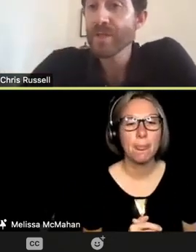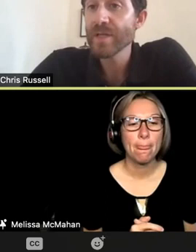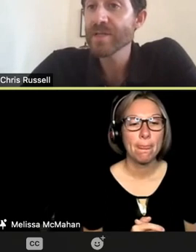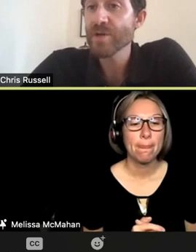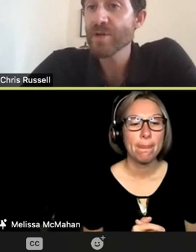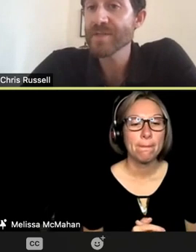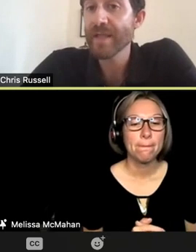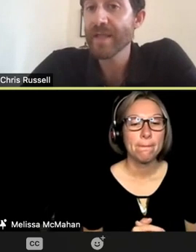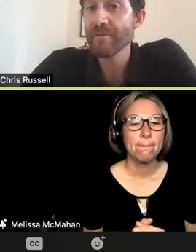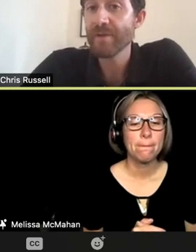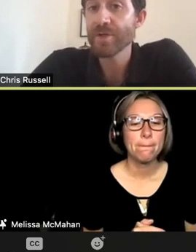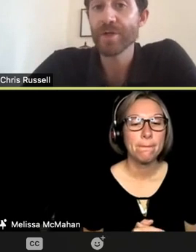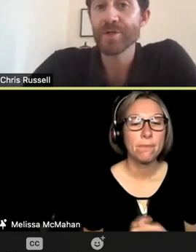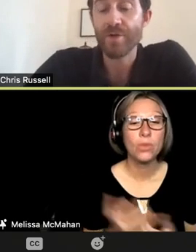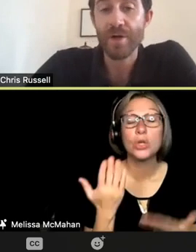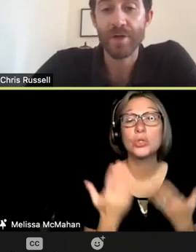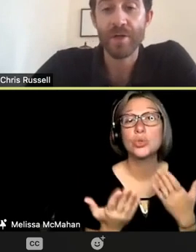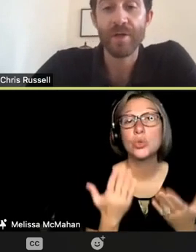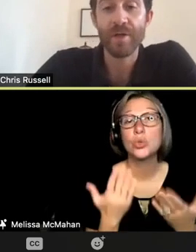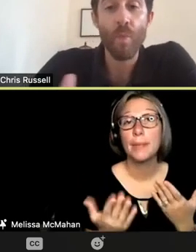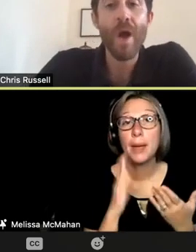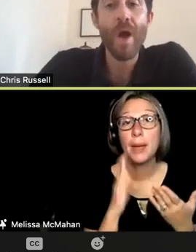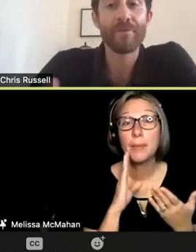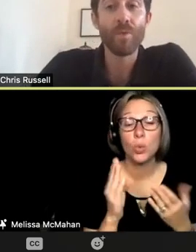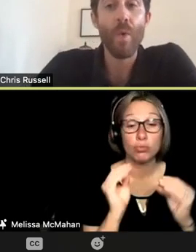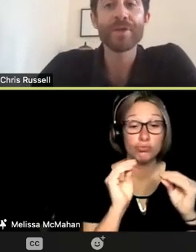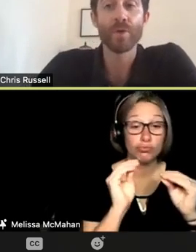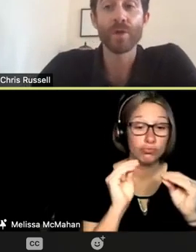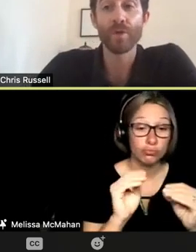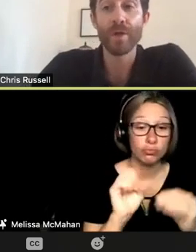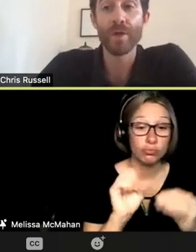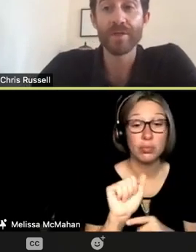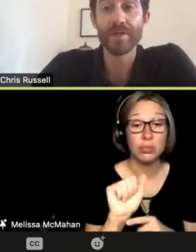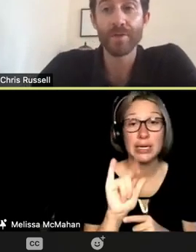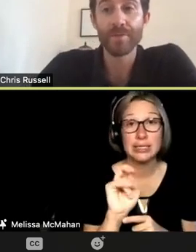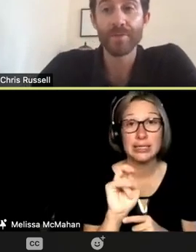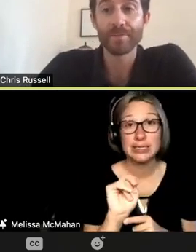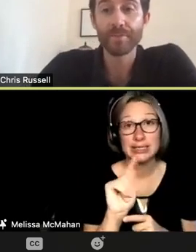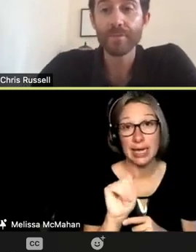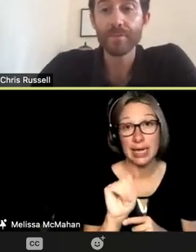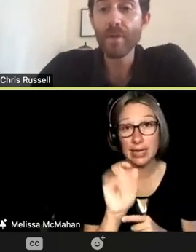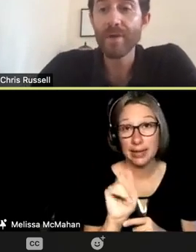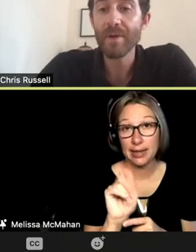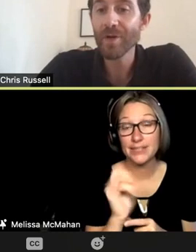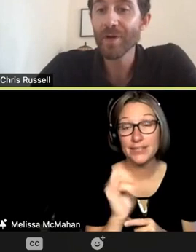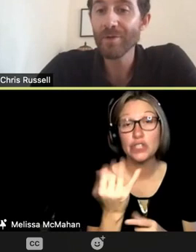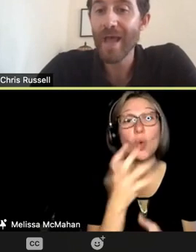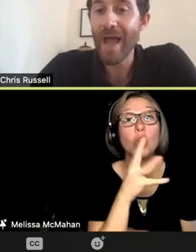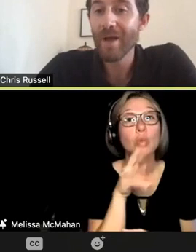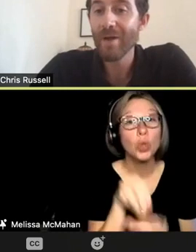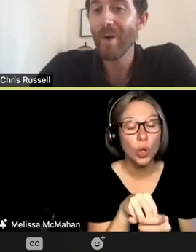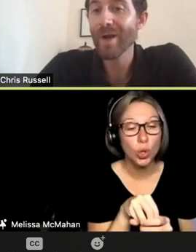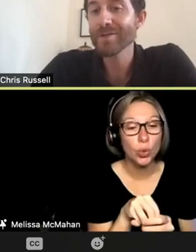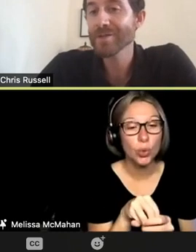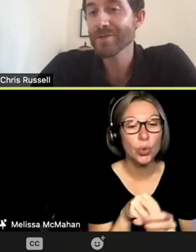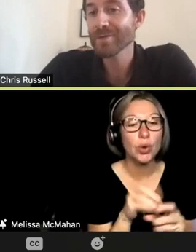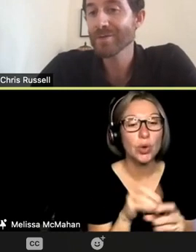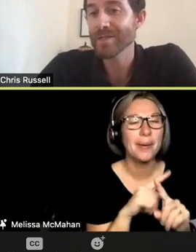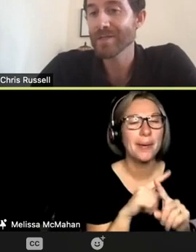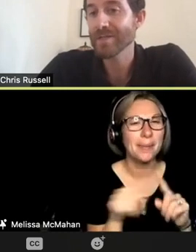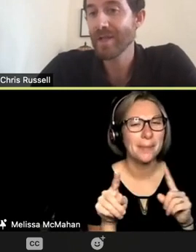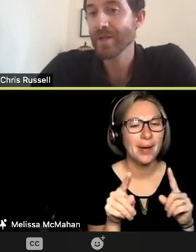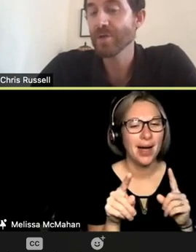So you might do this in terms of salient feature instruction if you want to include one of these symbols. But if you're going to do that, why